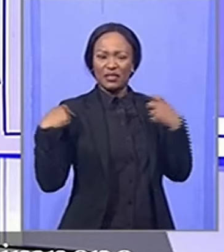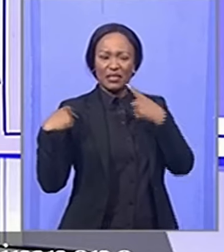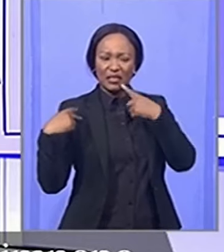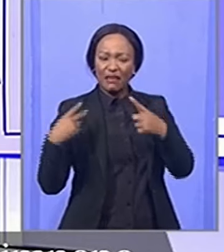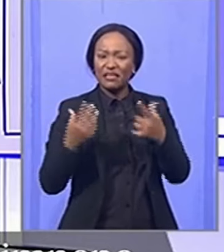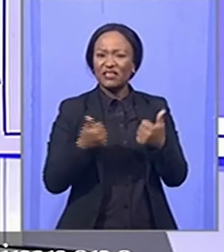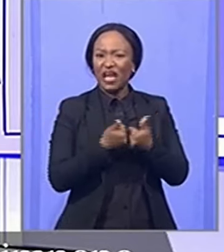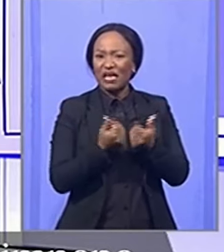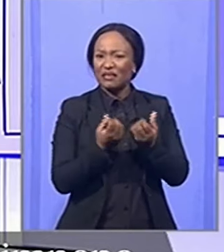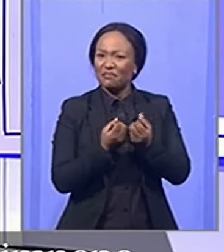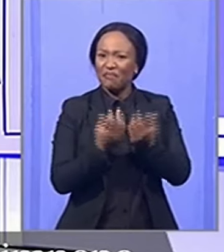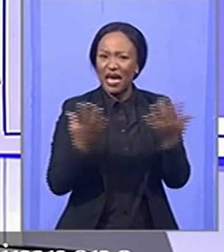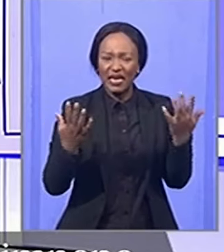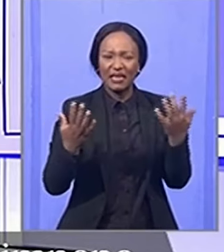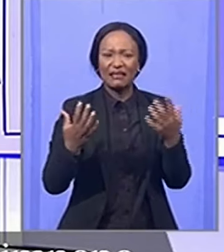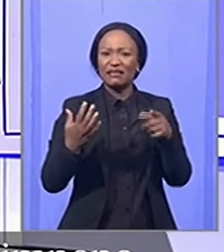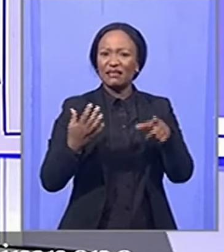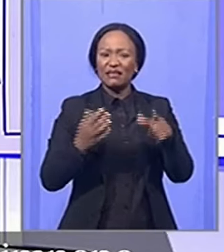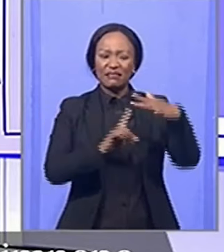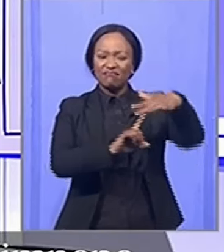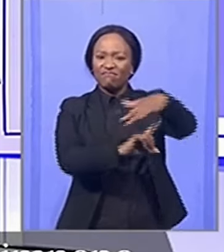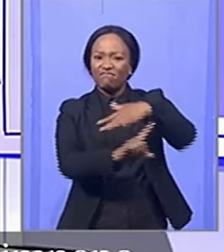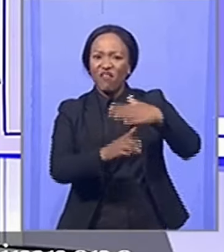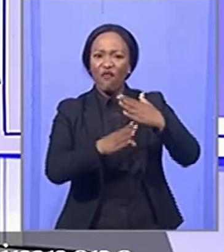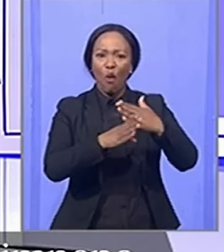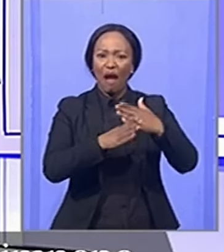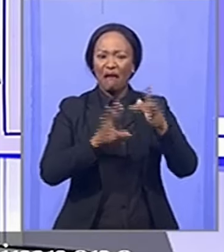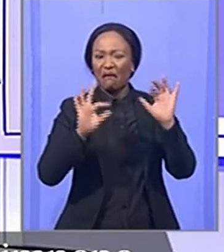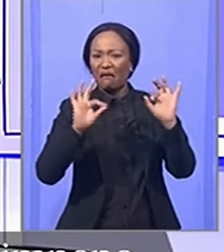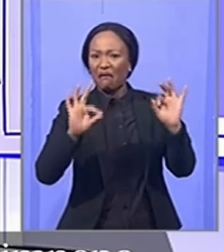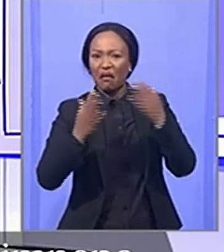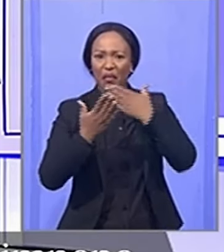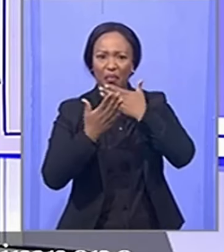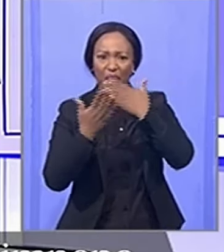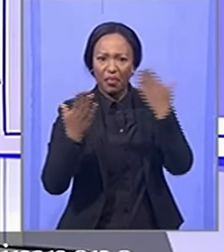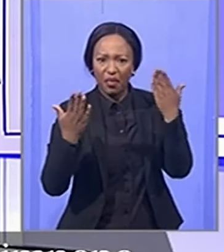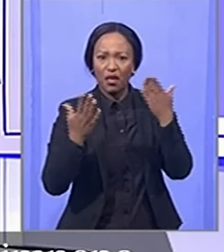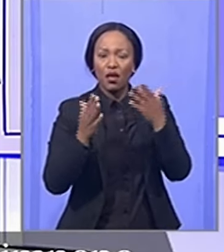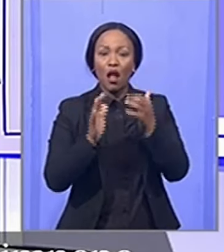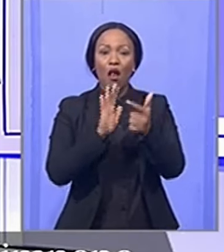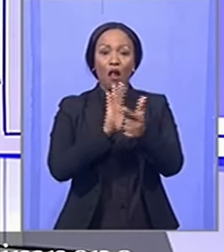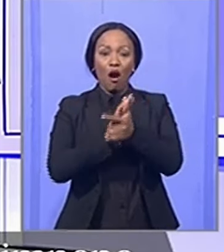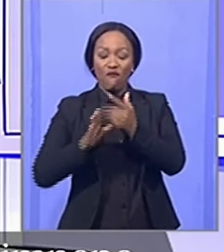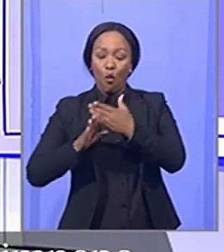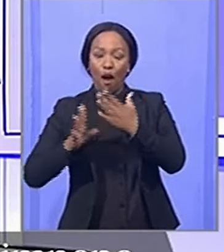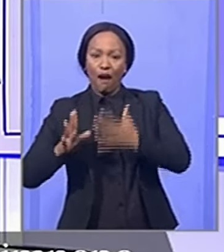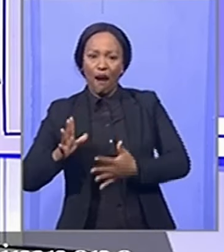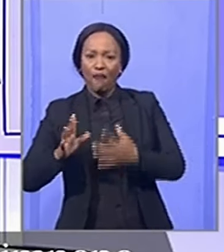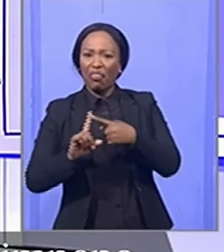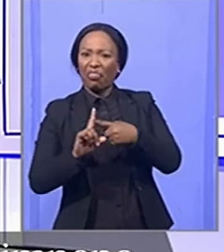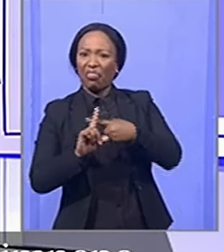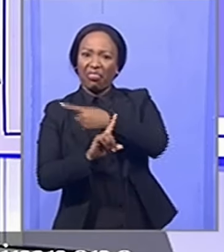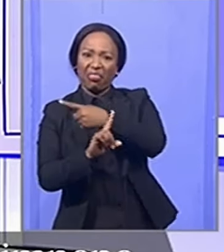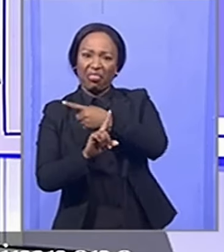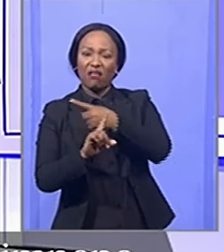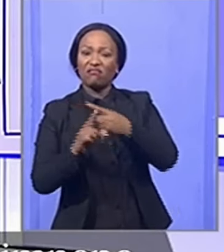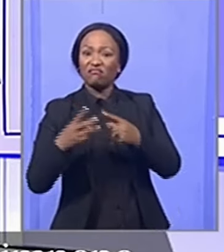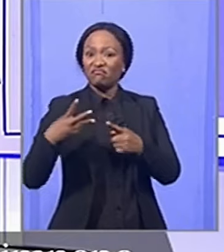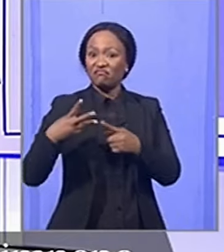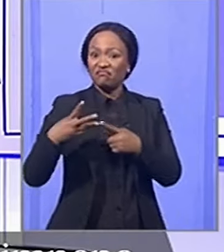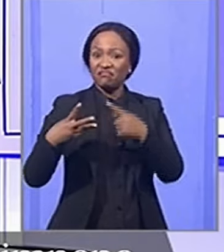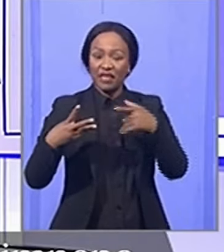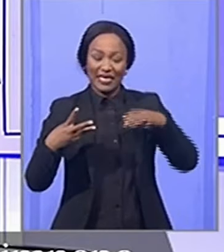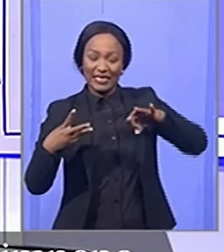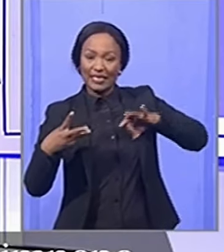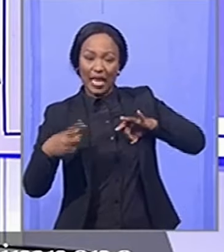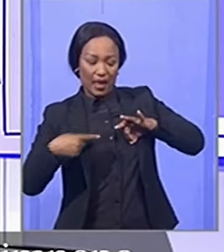tse agang maemo a tshebetso a sa jeseng ditheohelang le ho thonthetswa ha melao ya basebetsi. Ba boetse ba lla ka hore ba